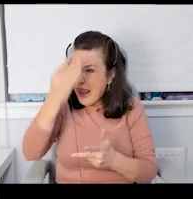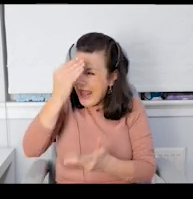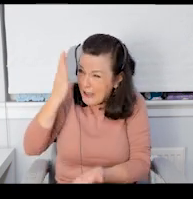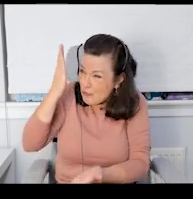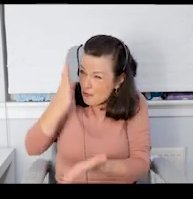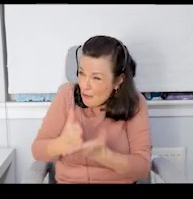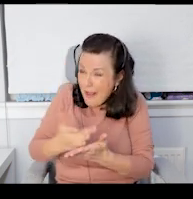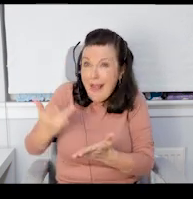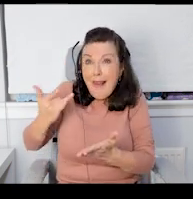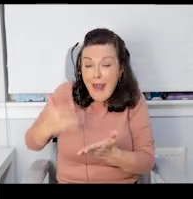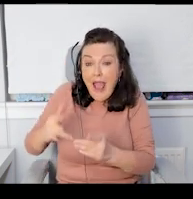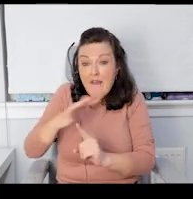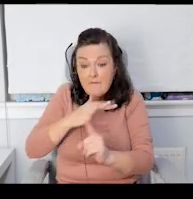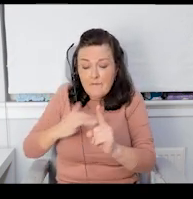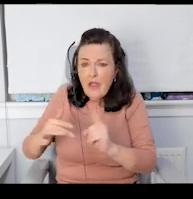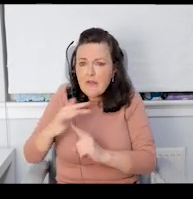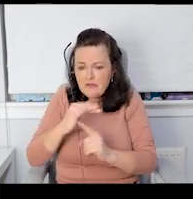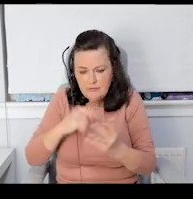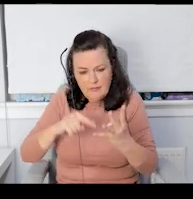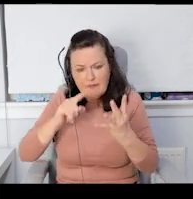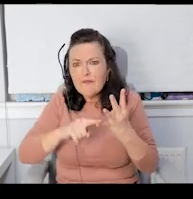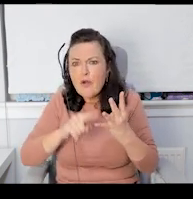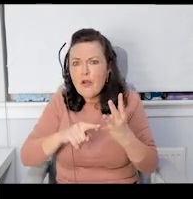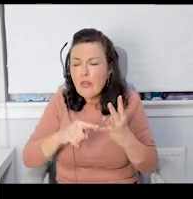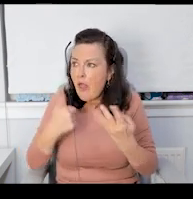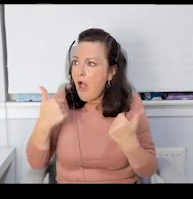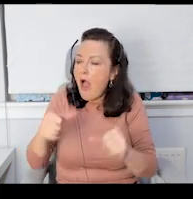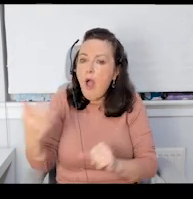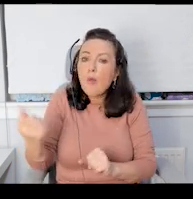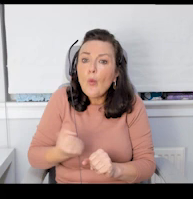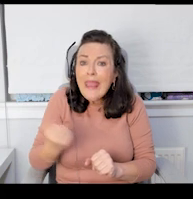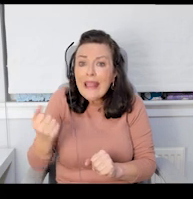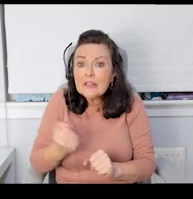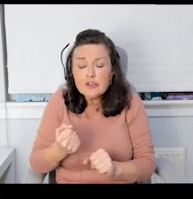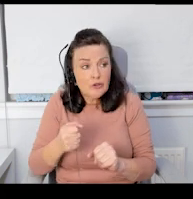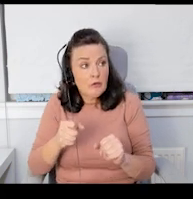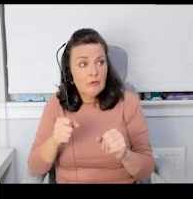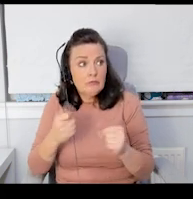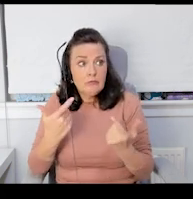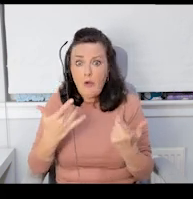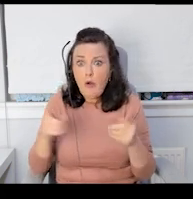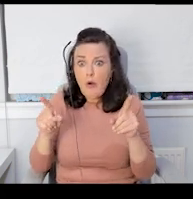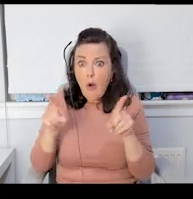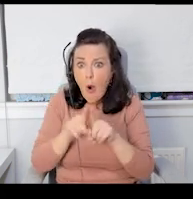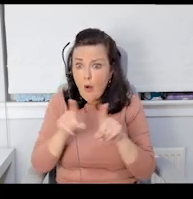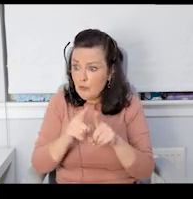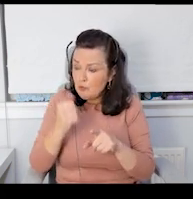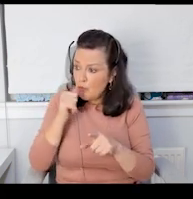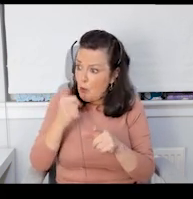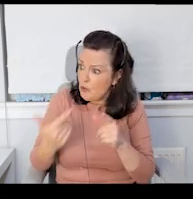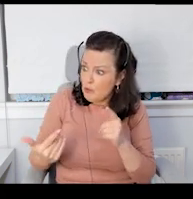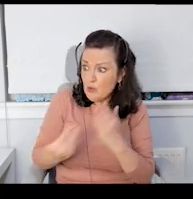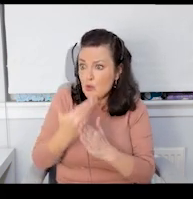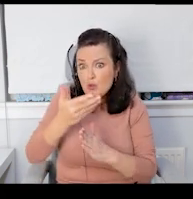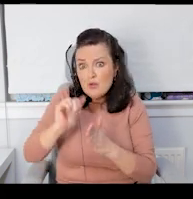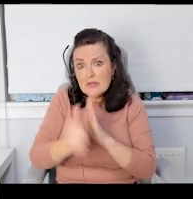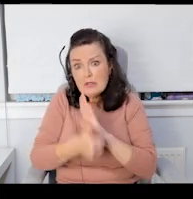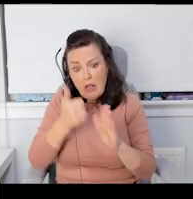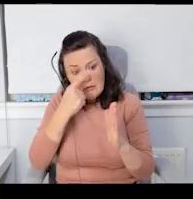gaining experience that supports their future career, whether it's, you know, experience and skills in their CV or other job